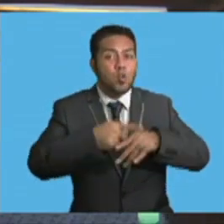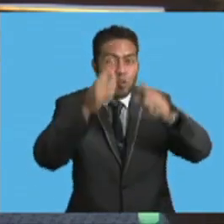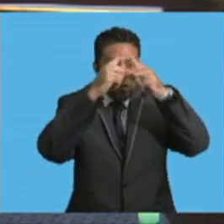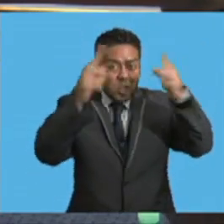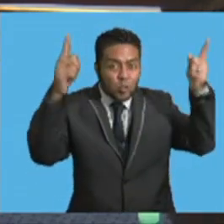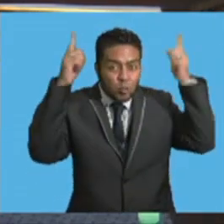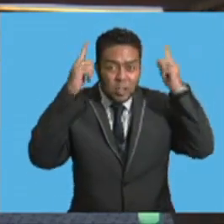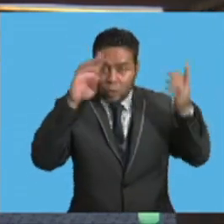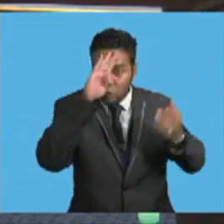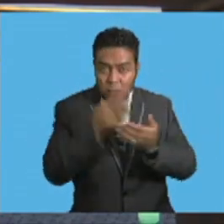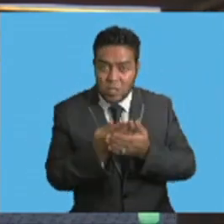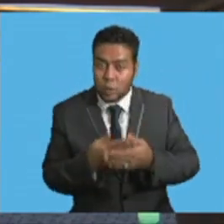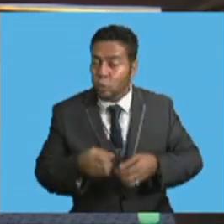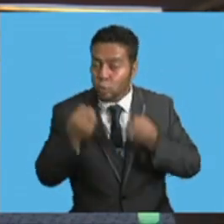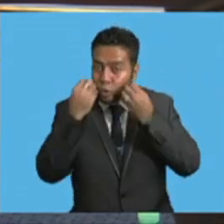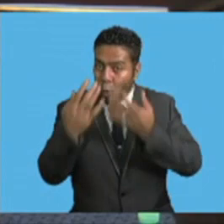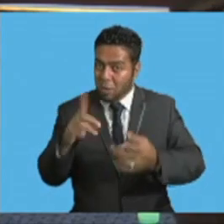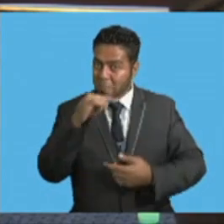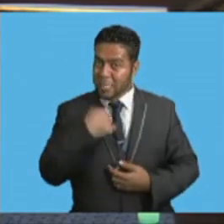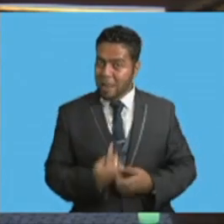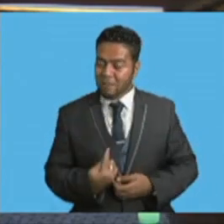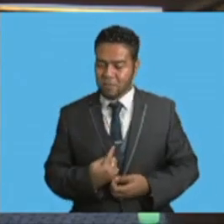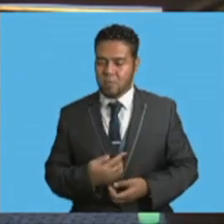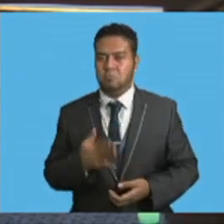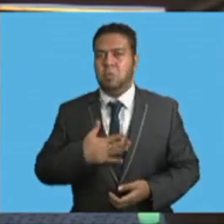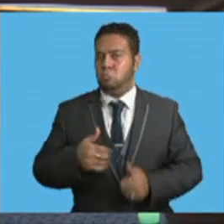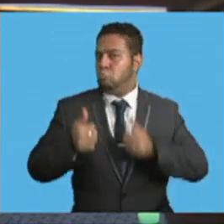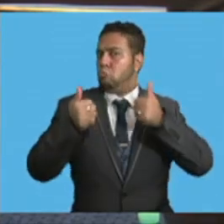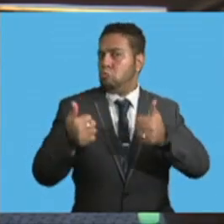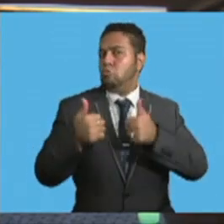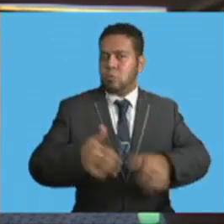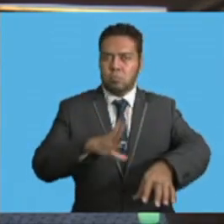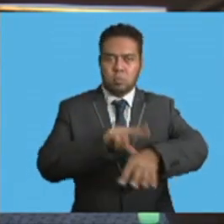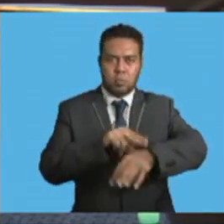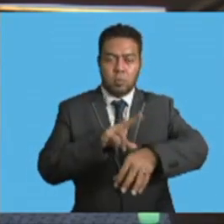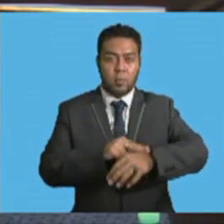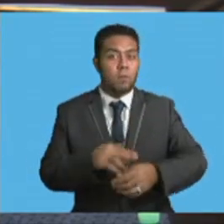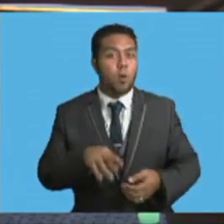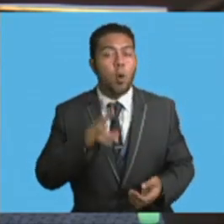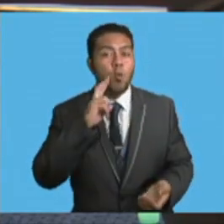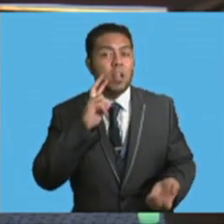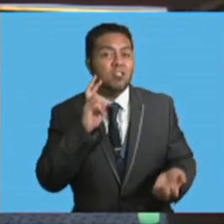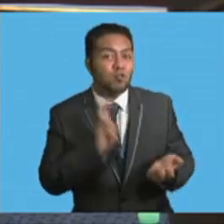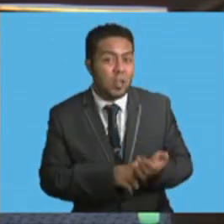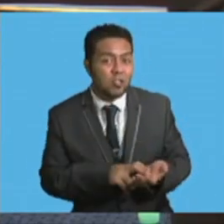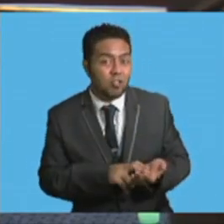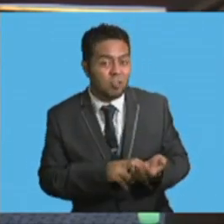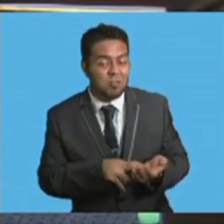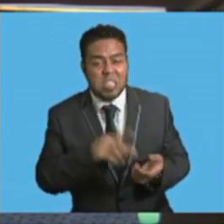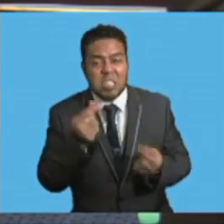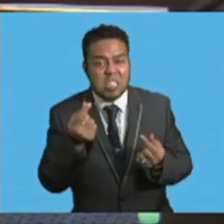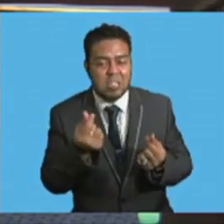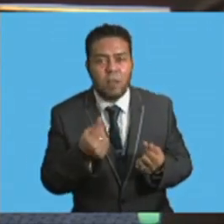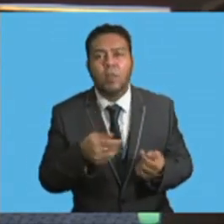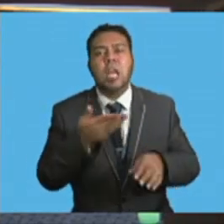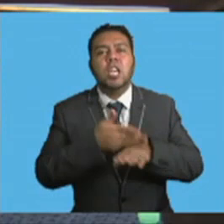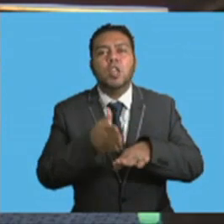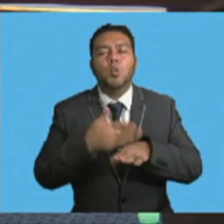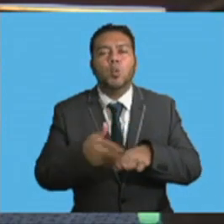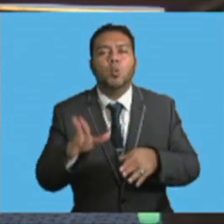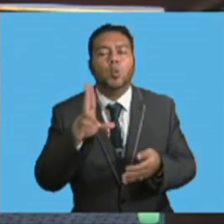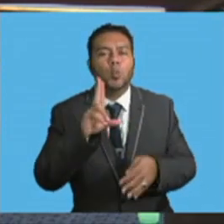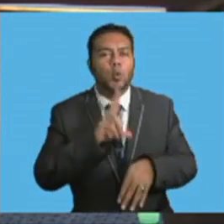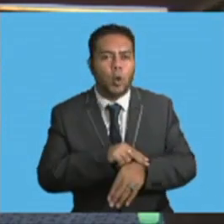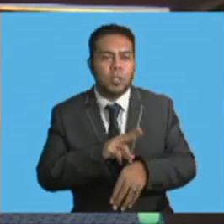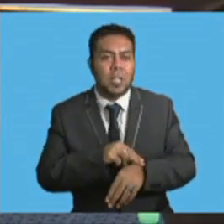an opportunity to showcase themselves, but also providing an opportunity for registration purposes to the new doctors, the